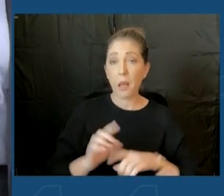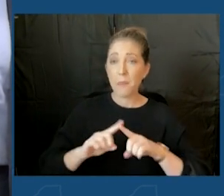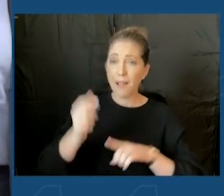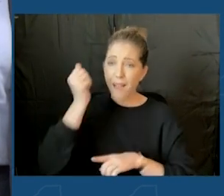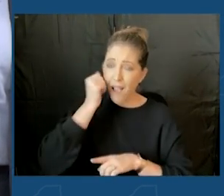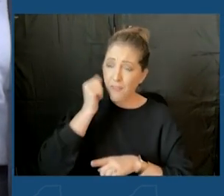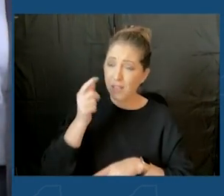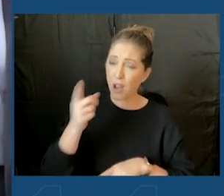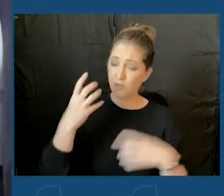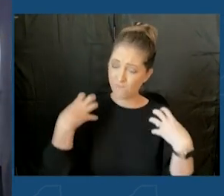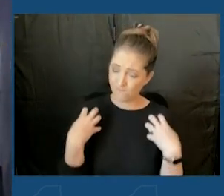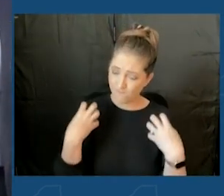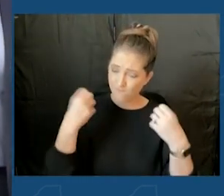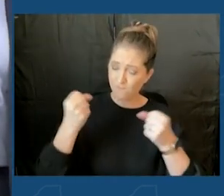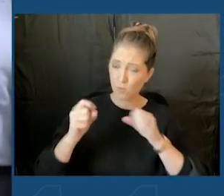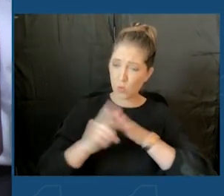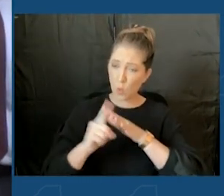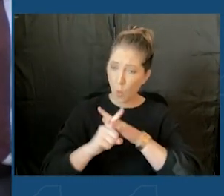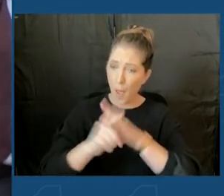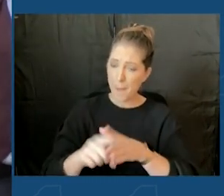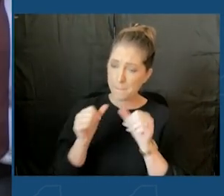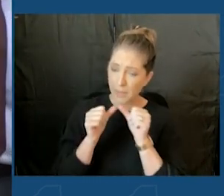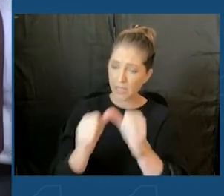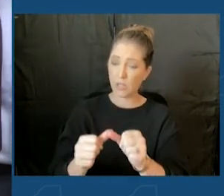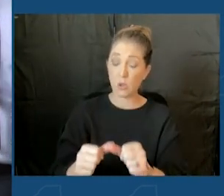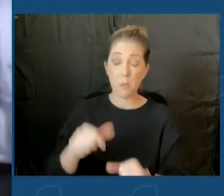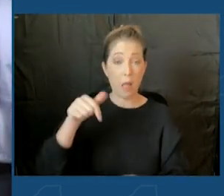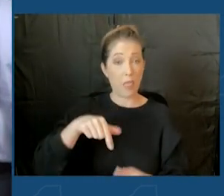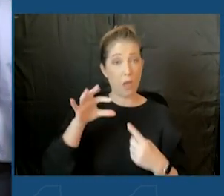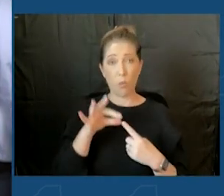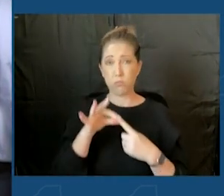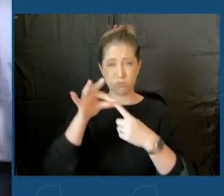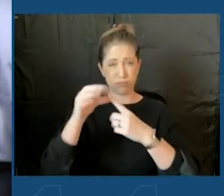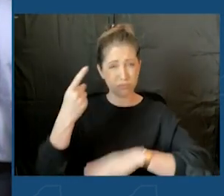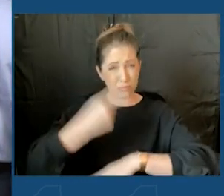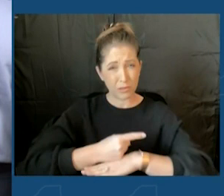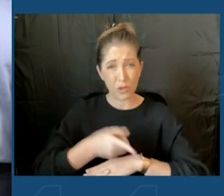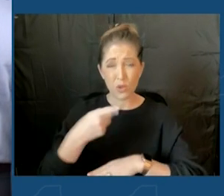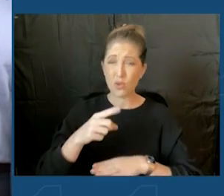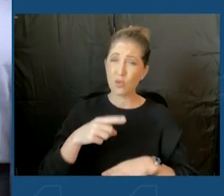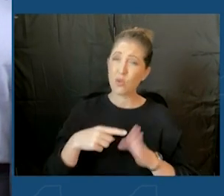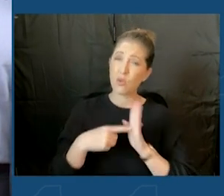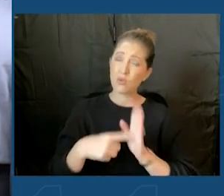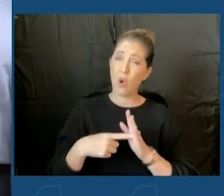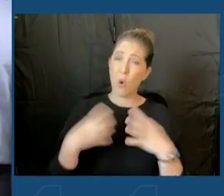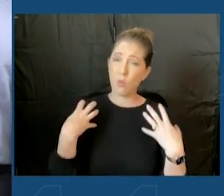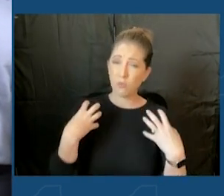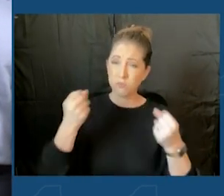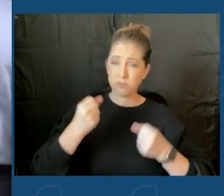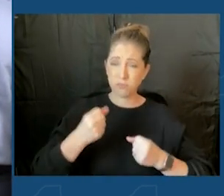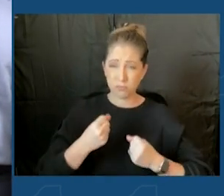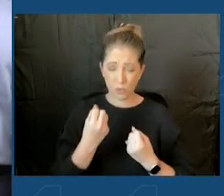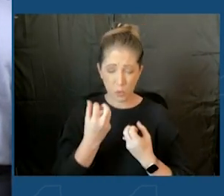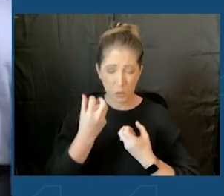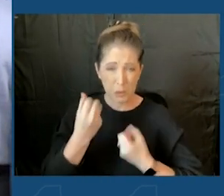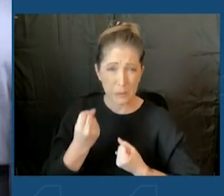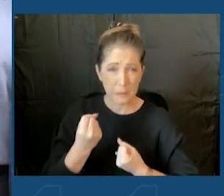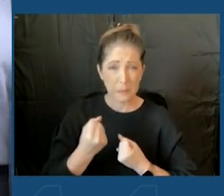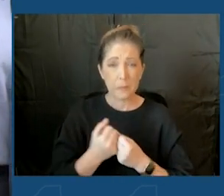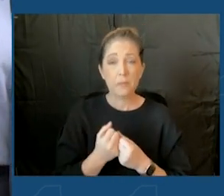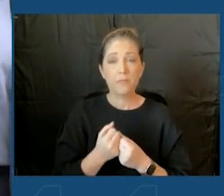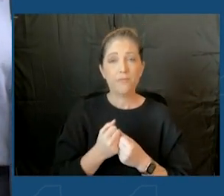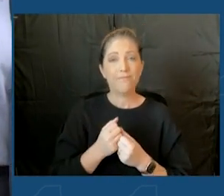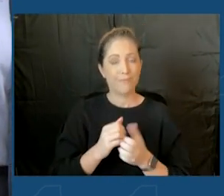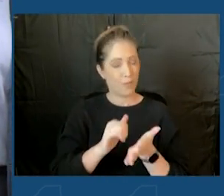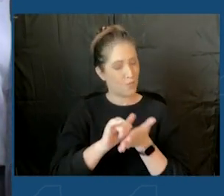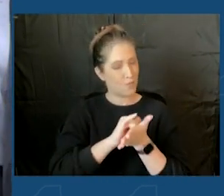but on this extraordinary day, you showed true grit and courage like only New Yorkers can. And that is why we